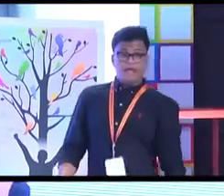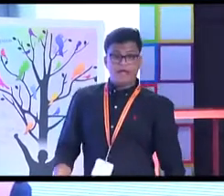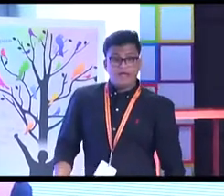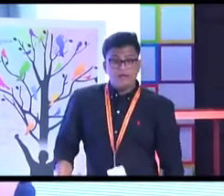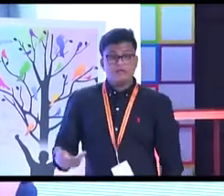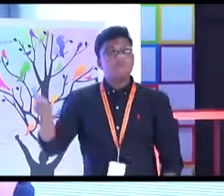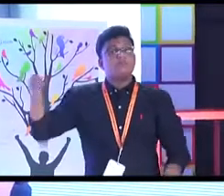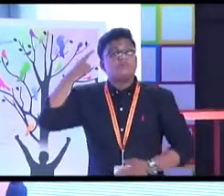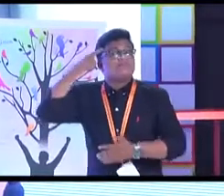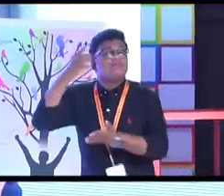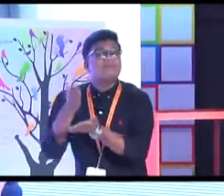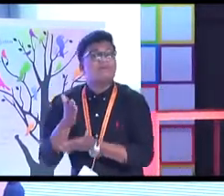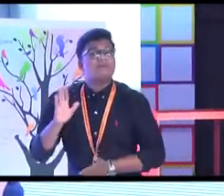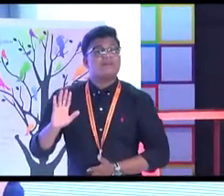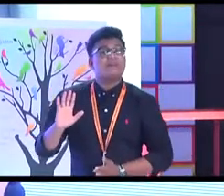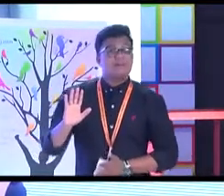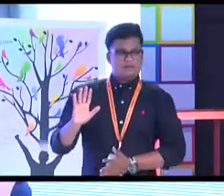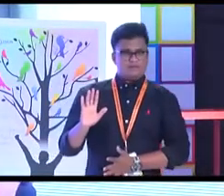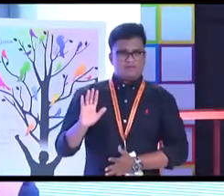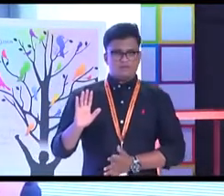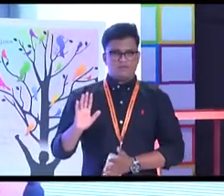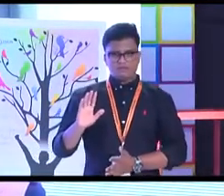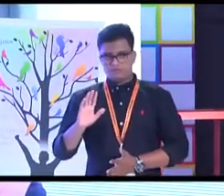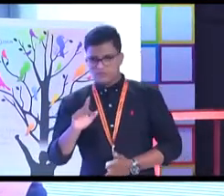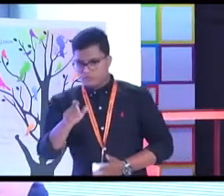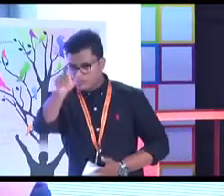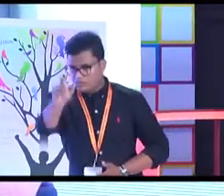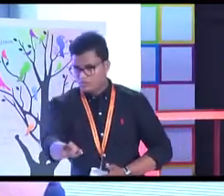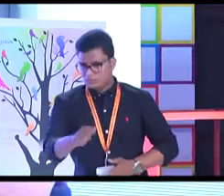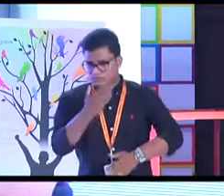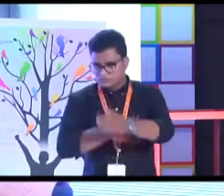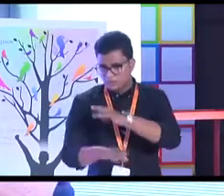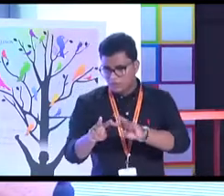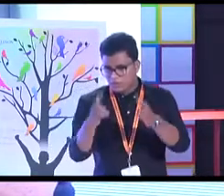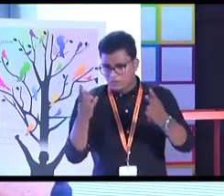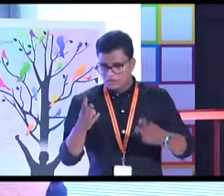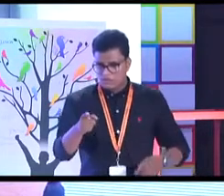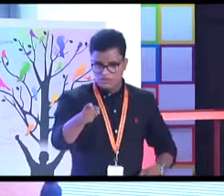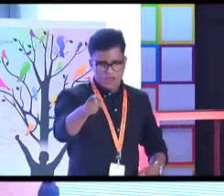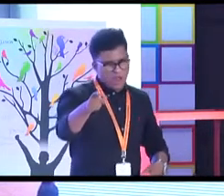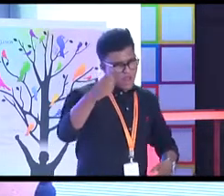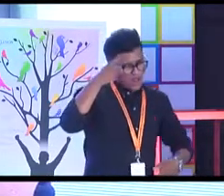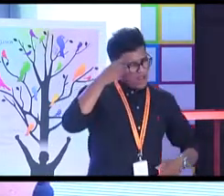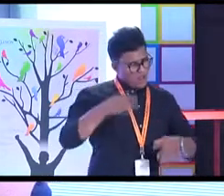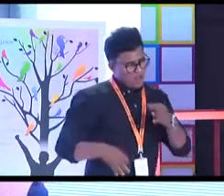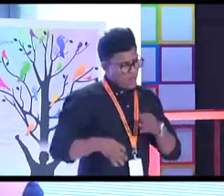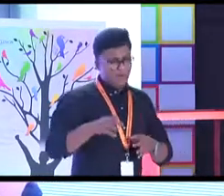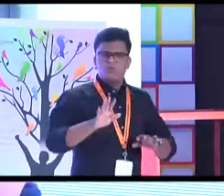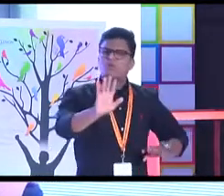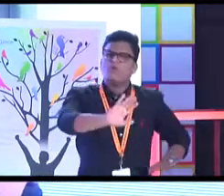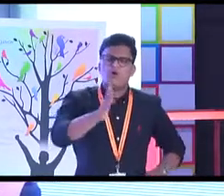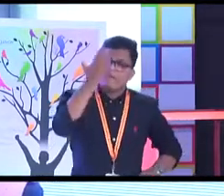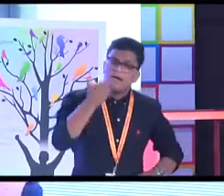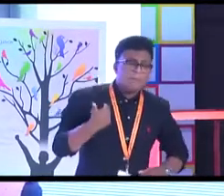that don't judge any differently abled person. Please don't judge, because you don't know